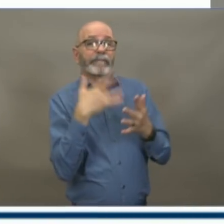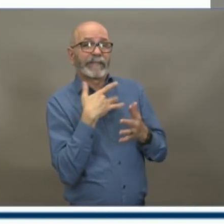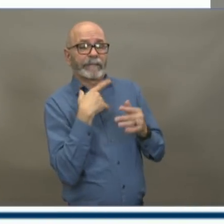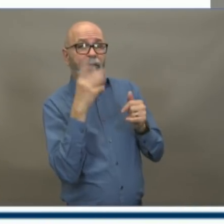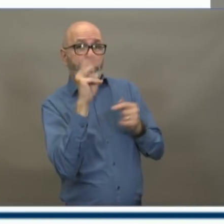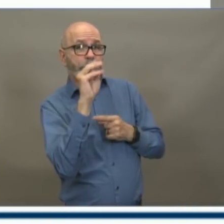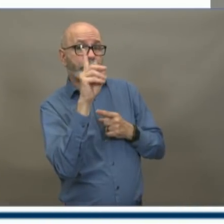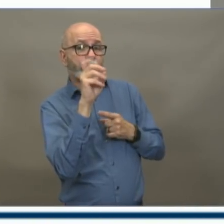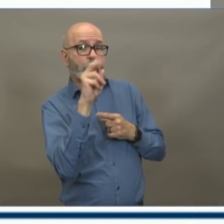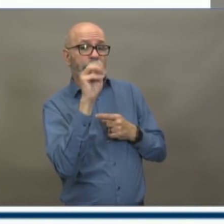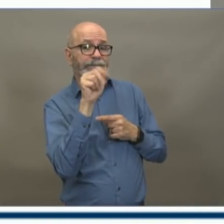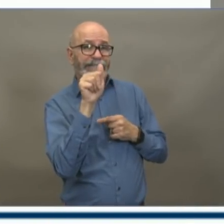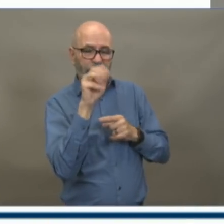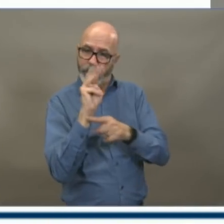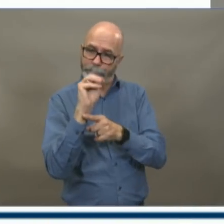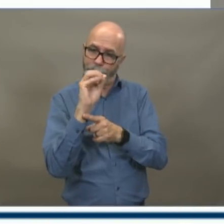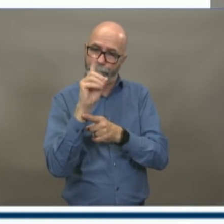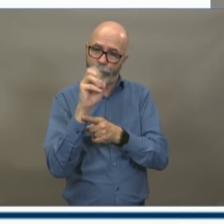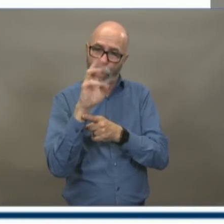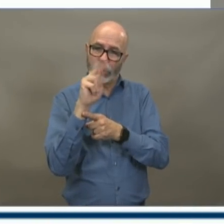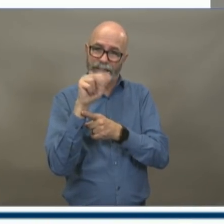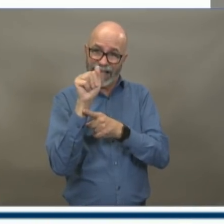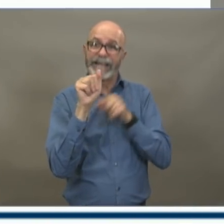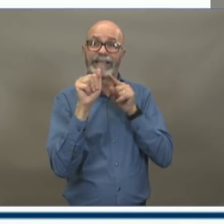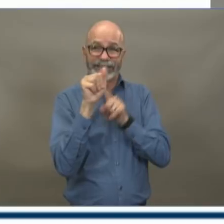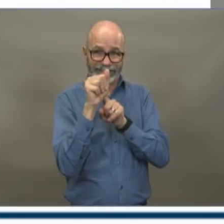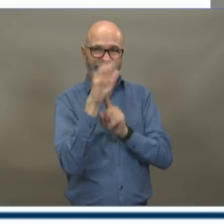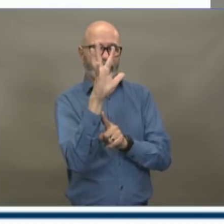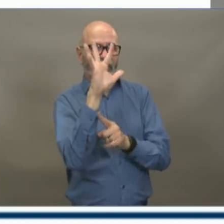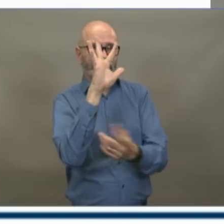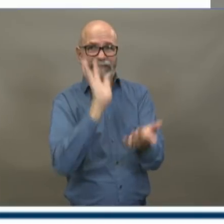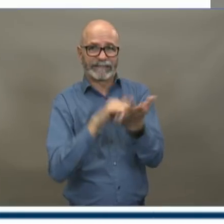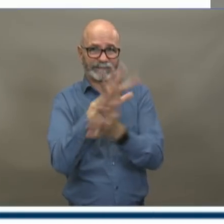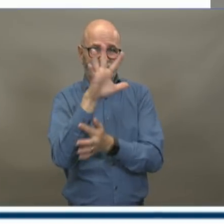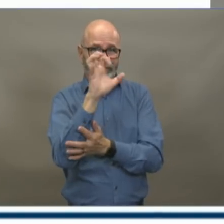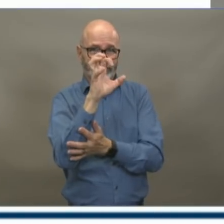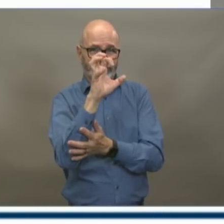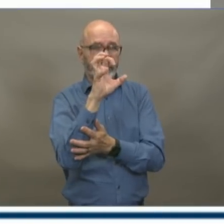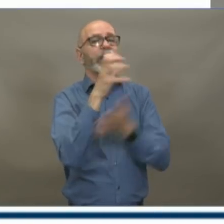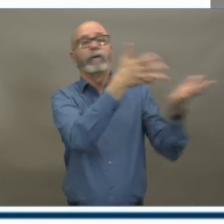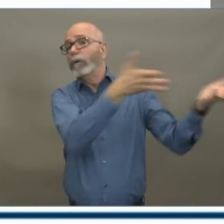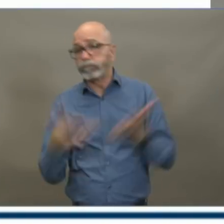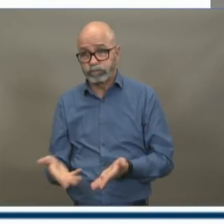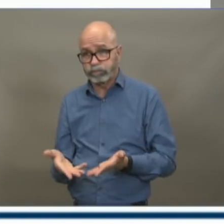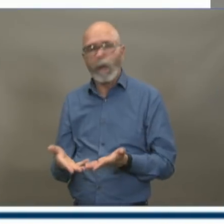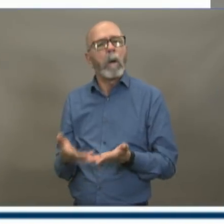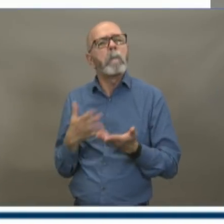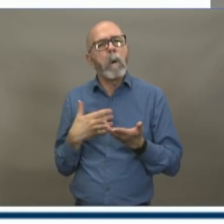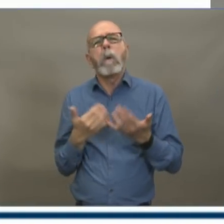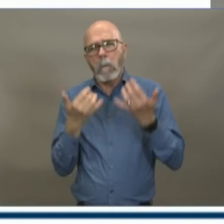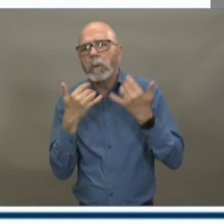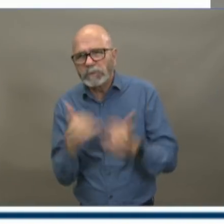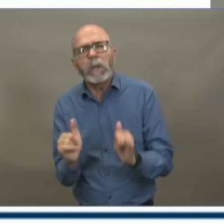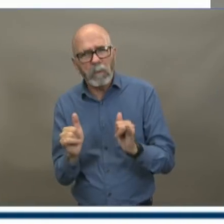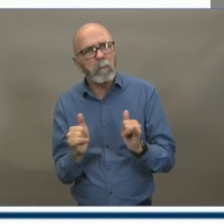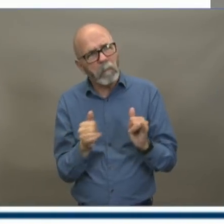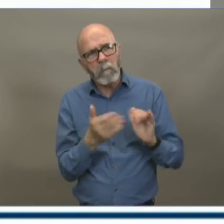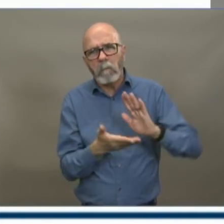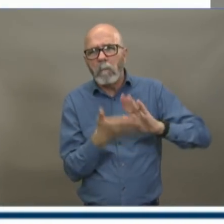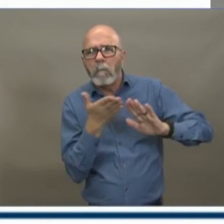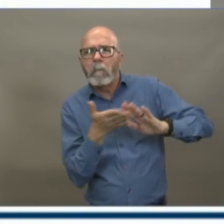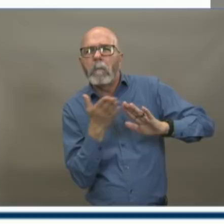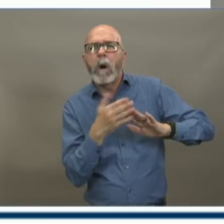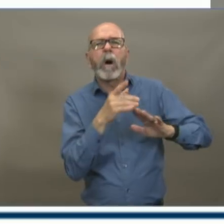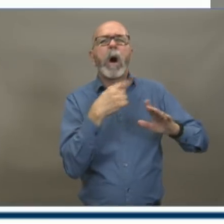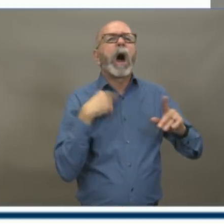for long-term care facilities, our priority. We still continue to be assured that this is a